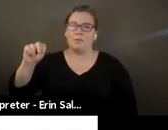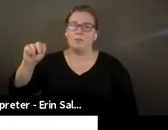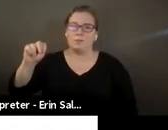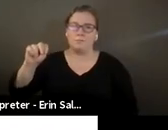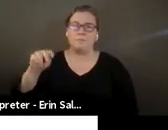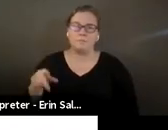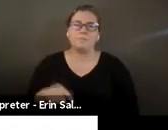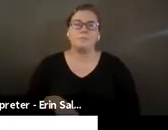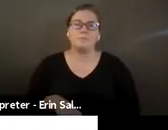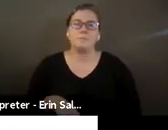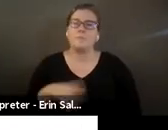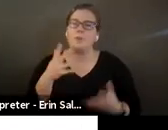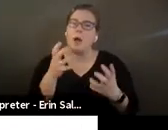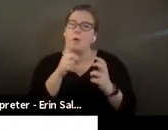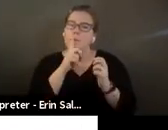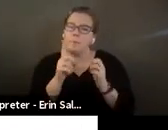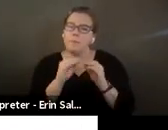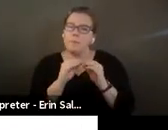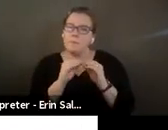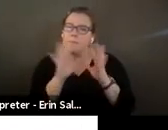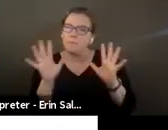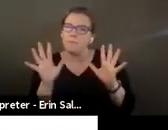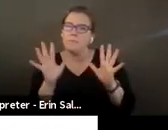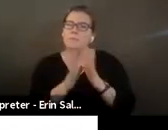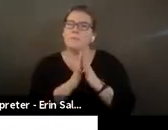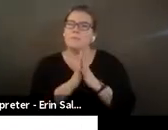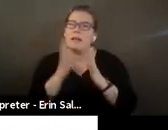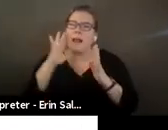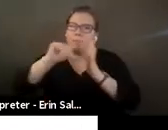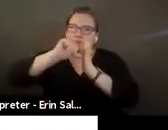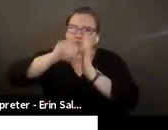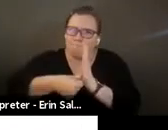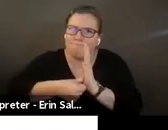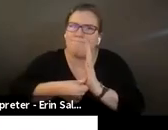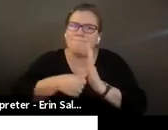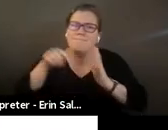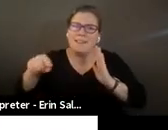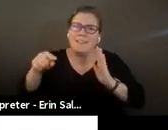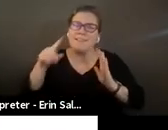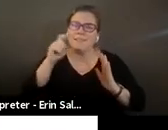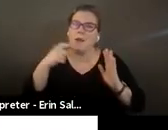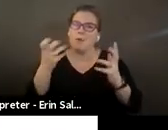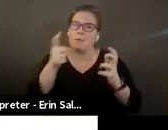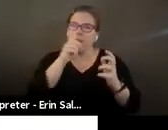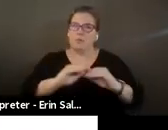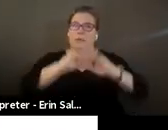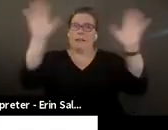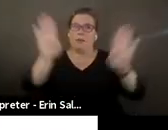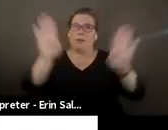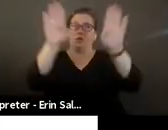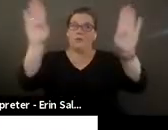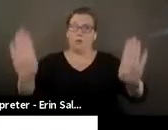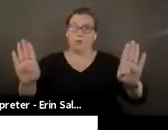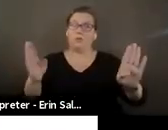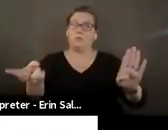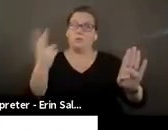want to, I'm focusing on this because I do want to make sure it's clear. We have